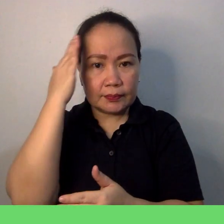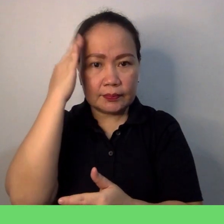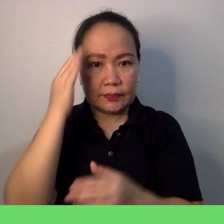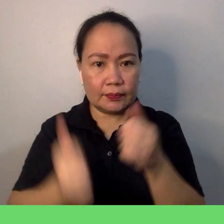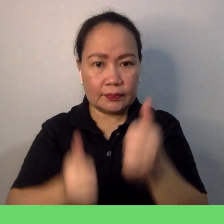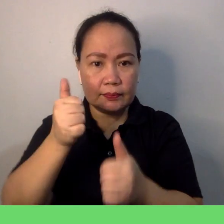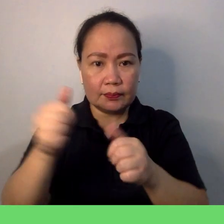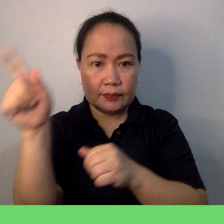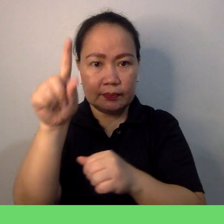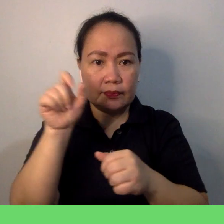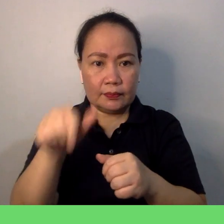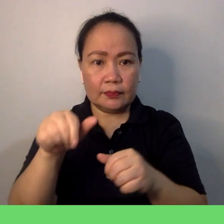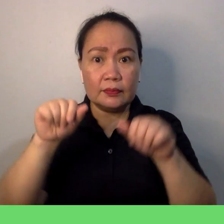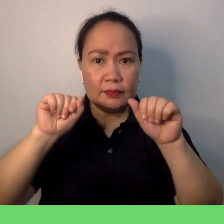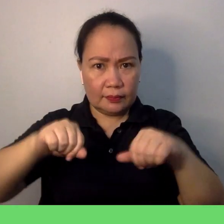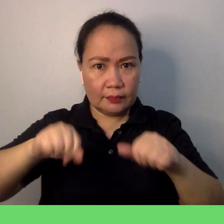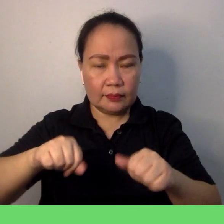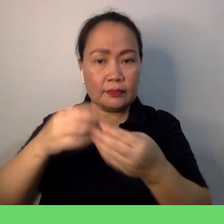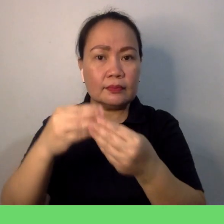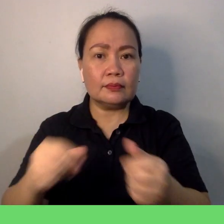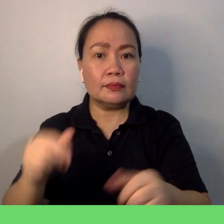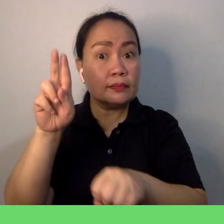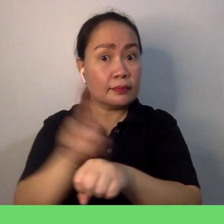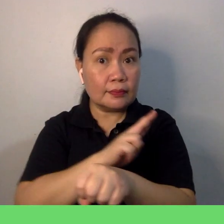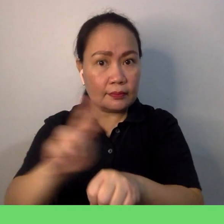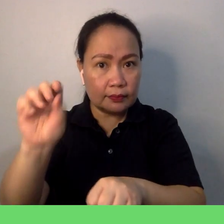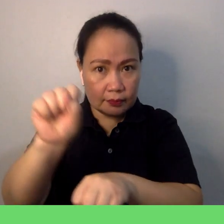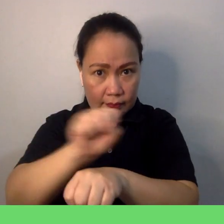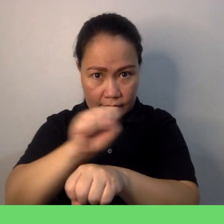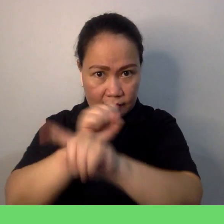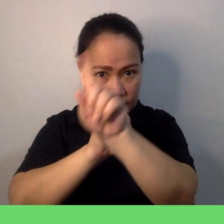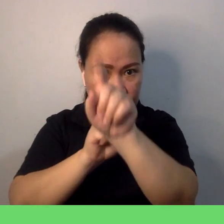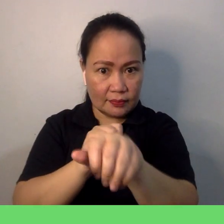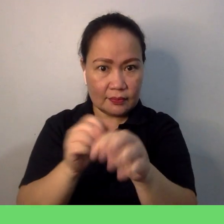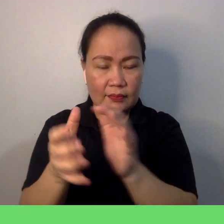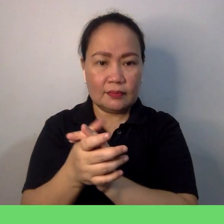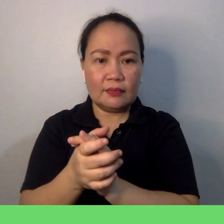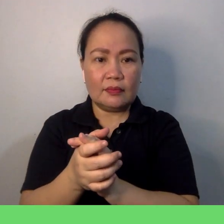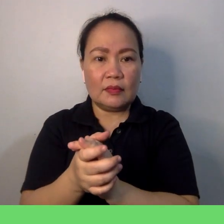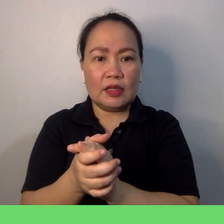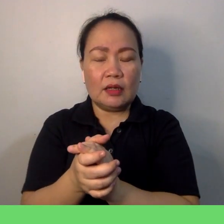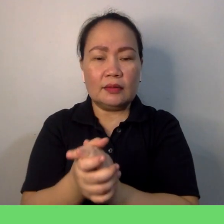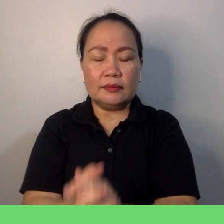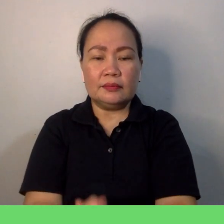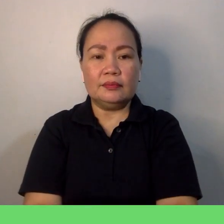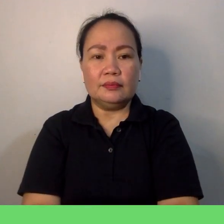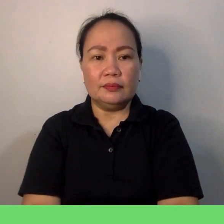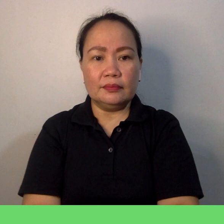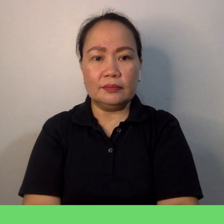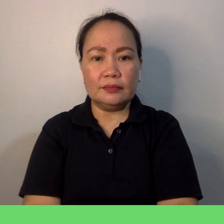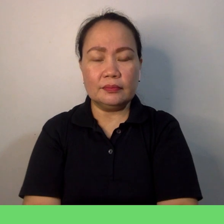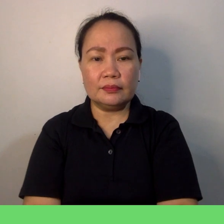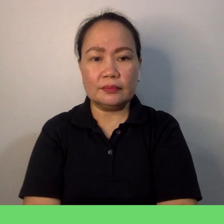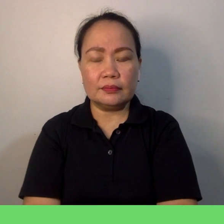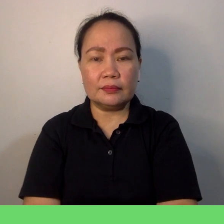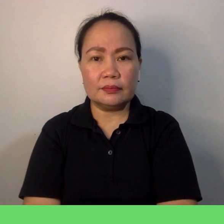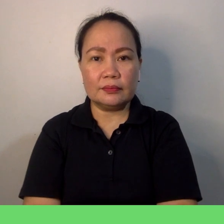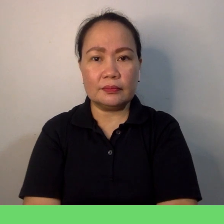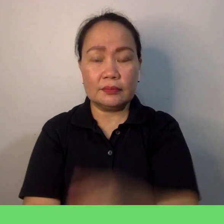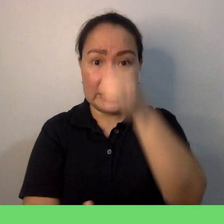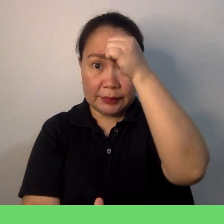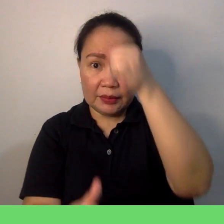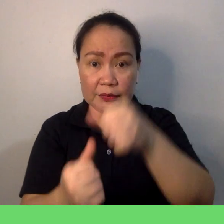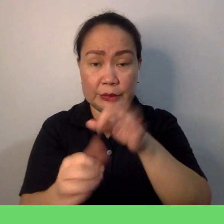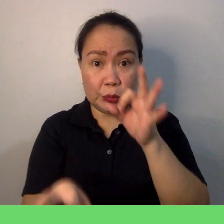Next, identify which of the following questions can be solved using statistics. Okay, so tatandaan, when we are